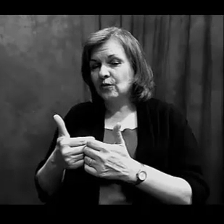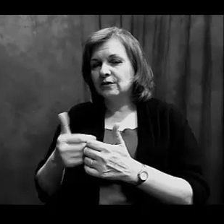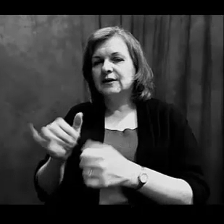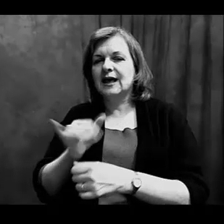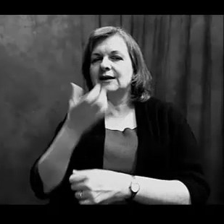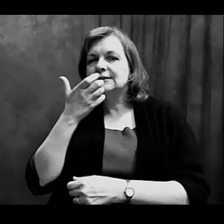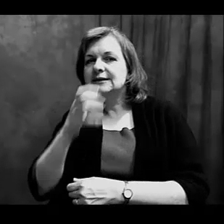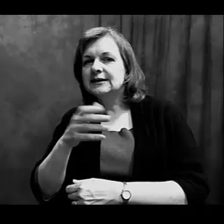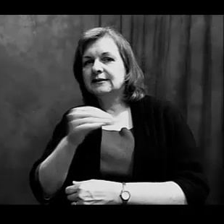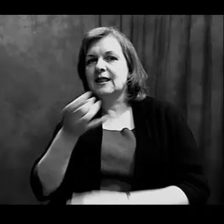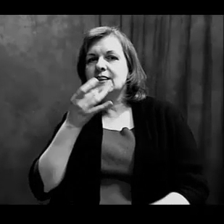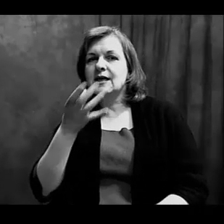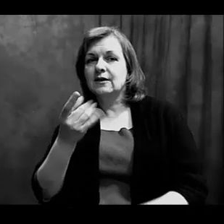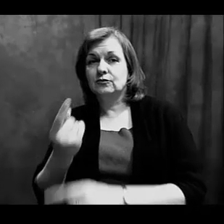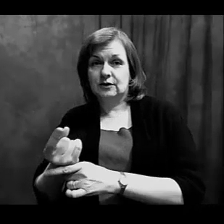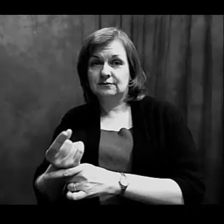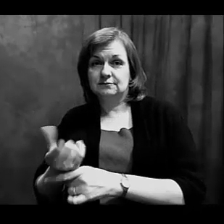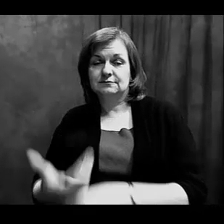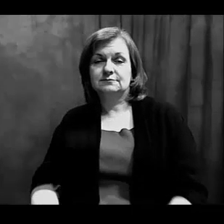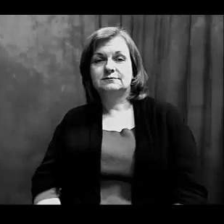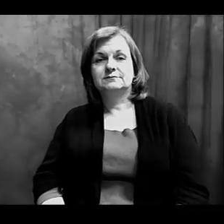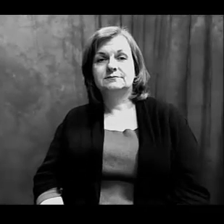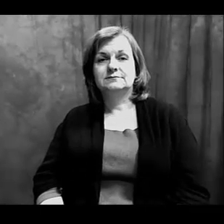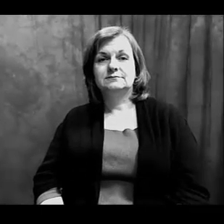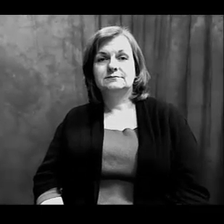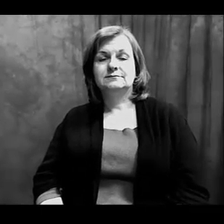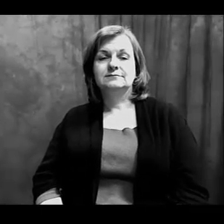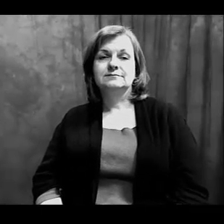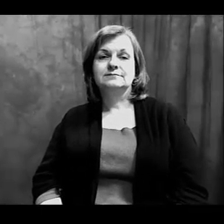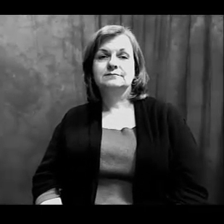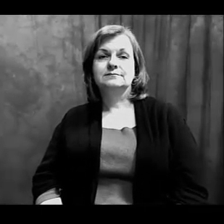and light, right?